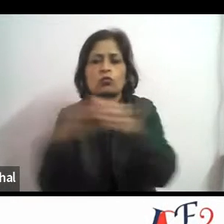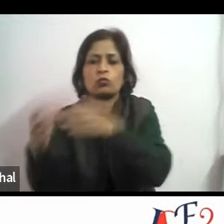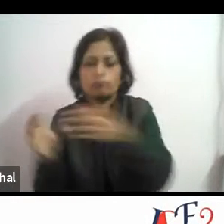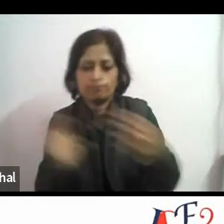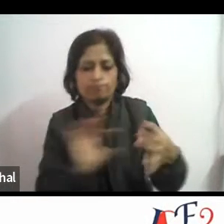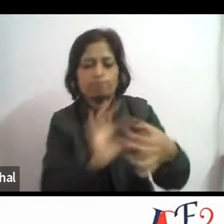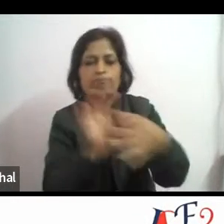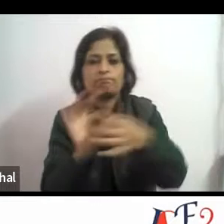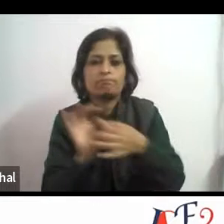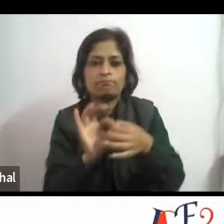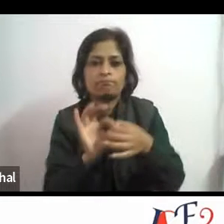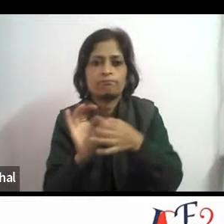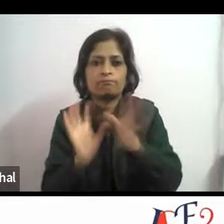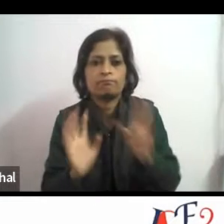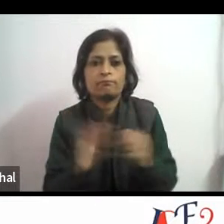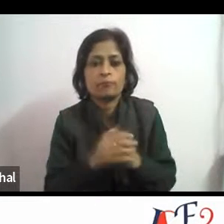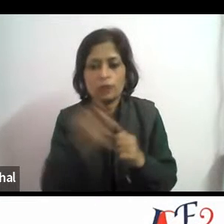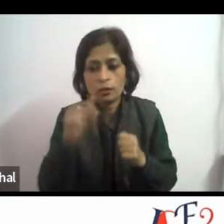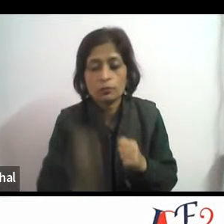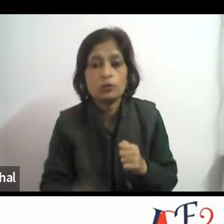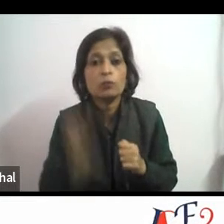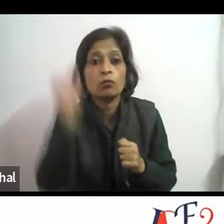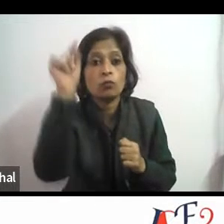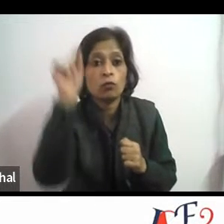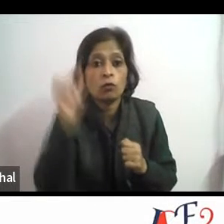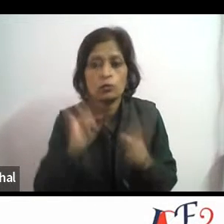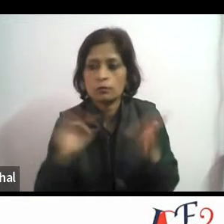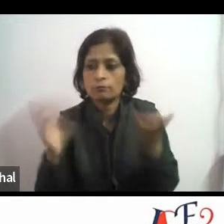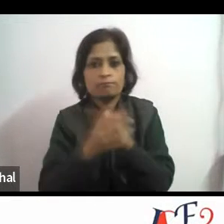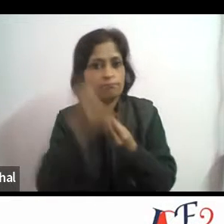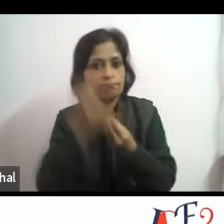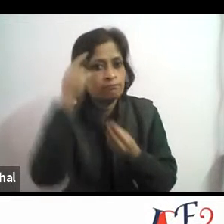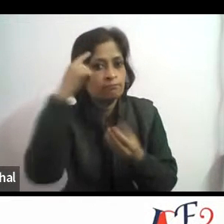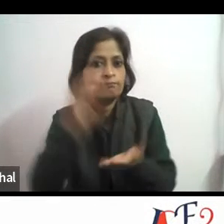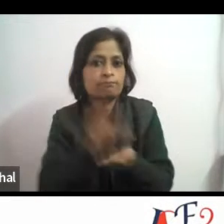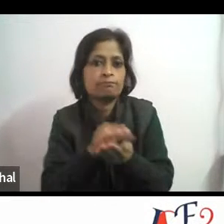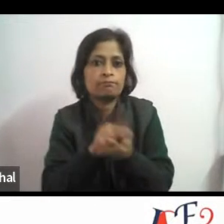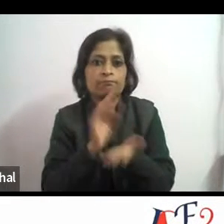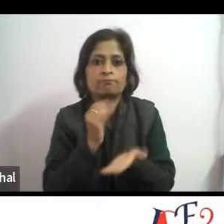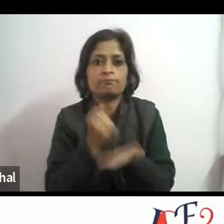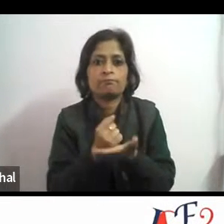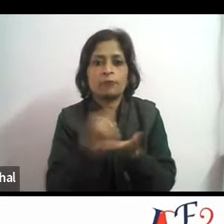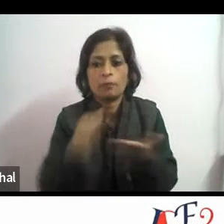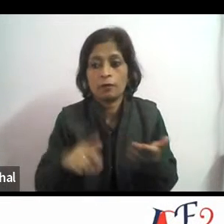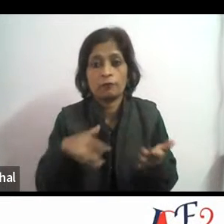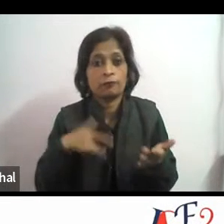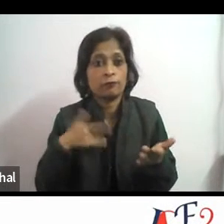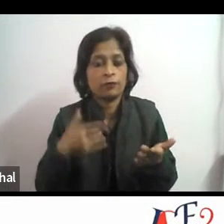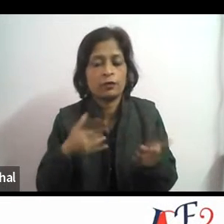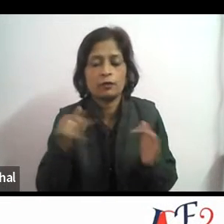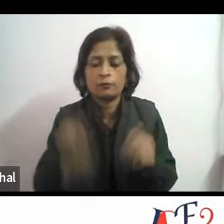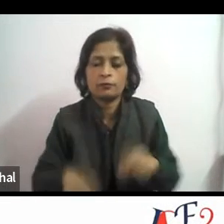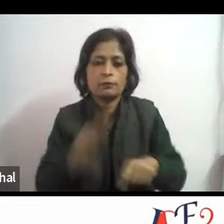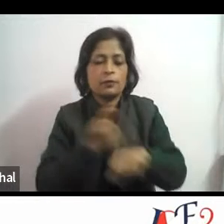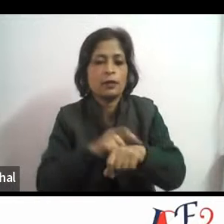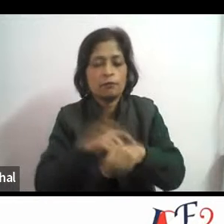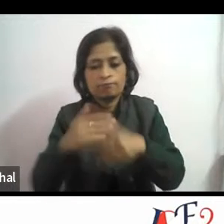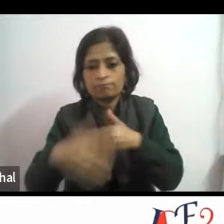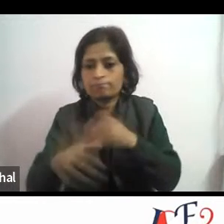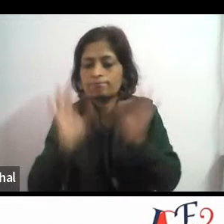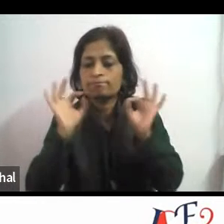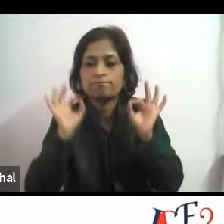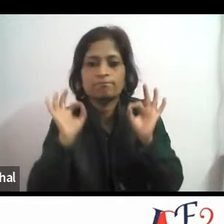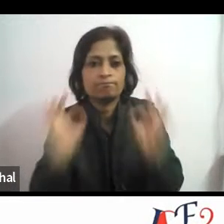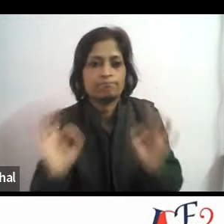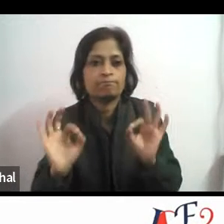contribute into it. So keeping these all things in mind, I certainly feel that it will be a great time ahead in education